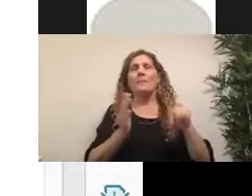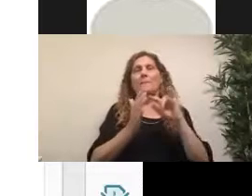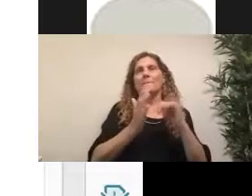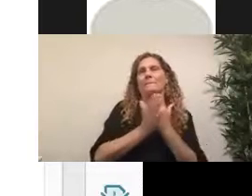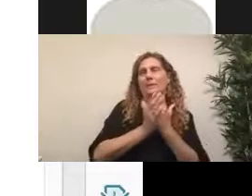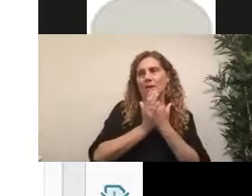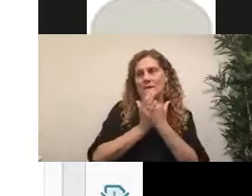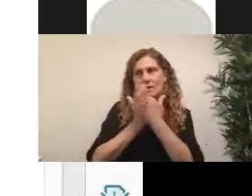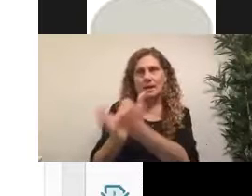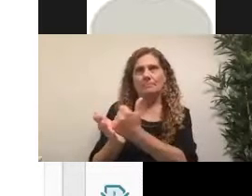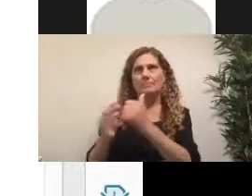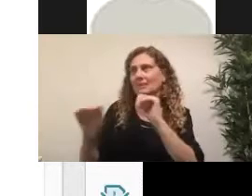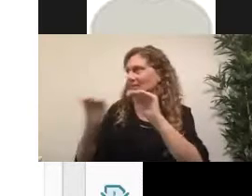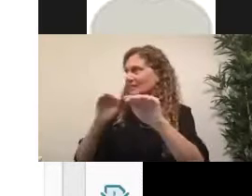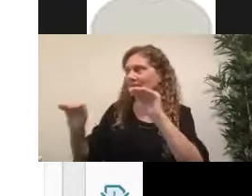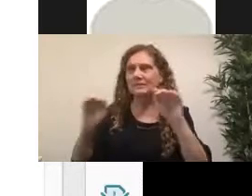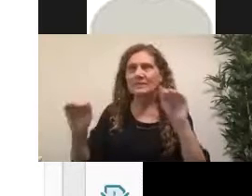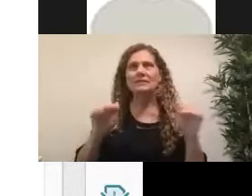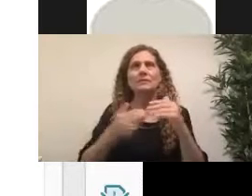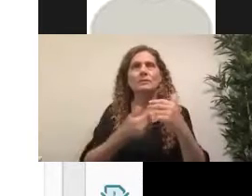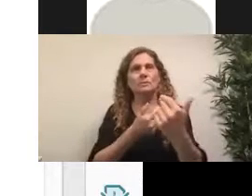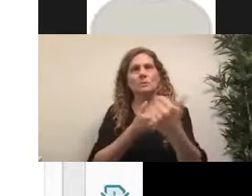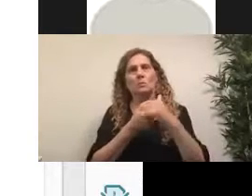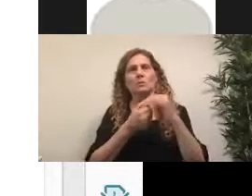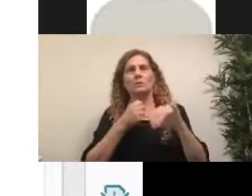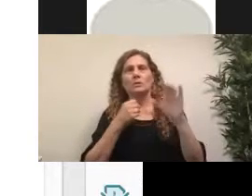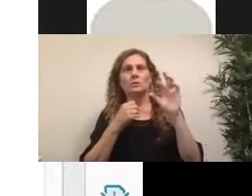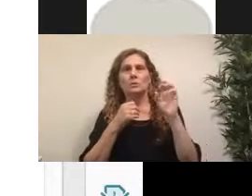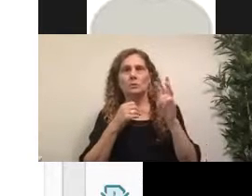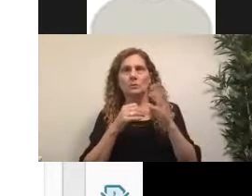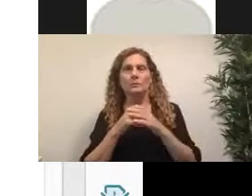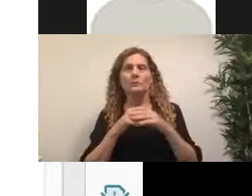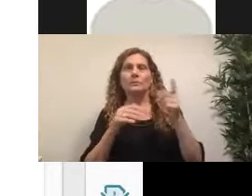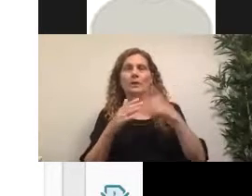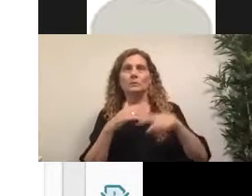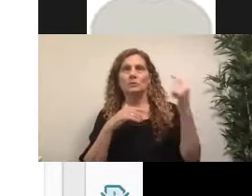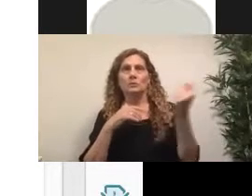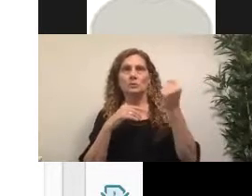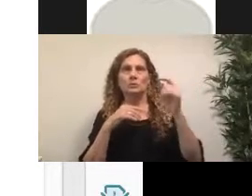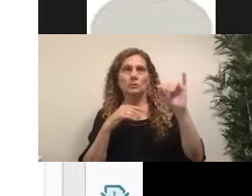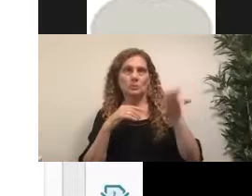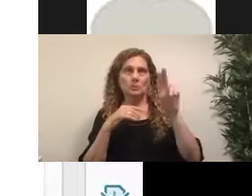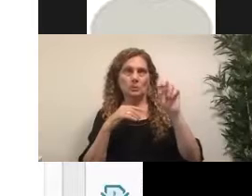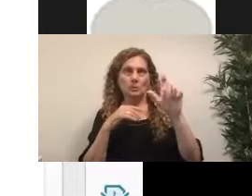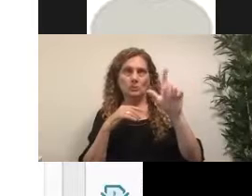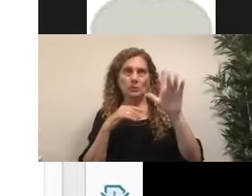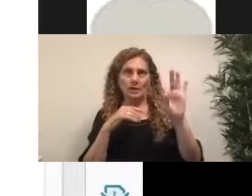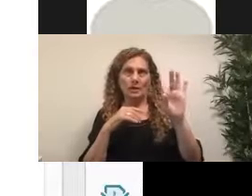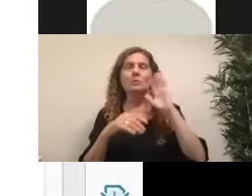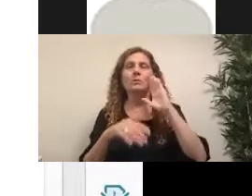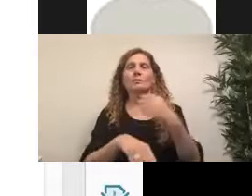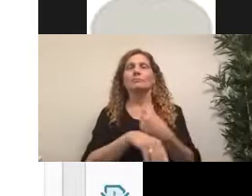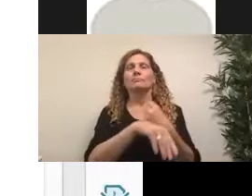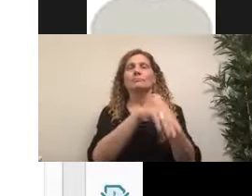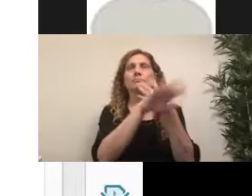information sessions next Tuesday, June 29th. There are 2 options to attend, one at 11 a.m. or one at 4 p.m. These